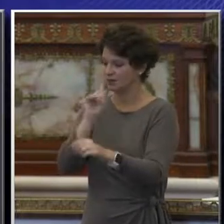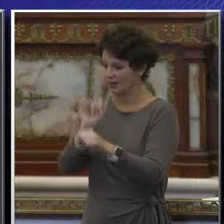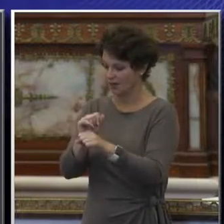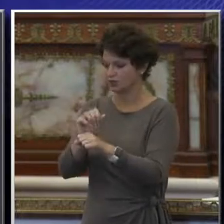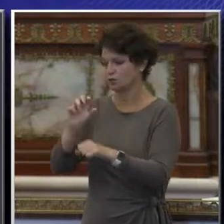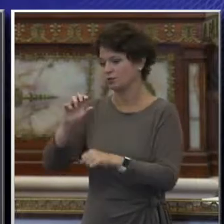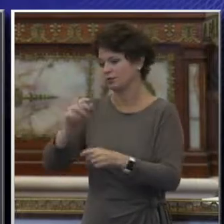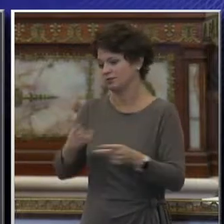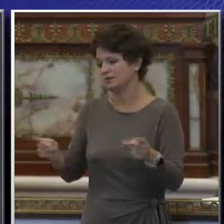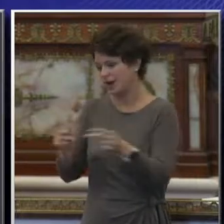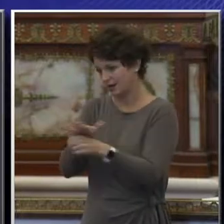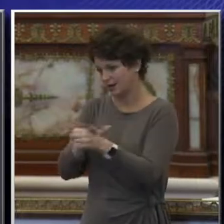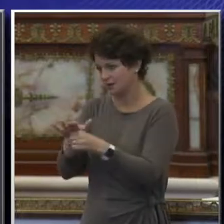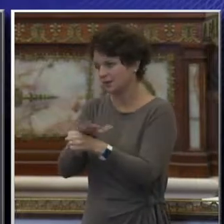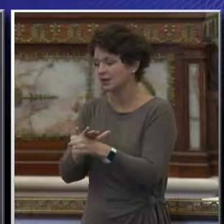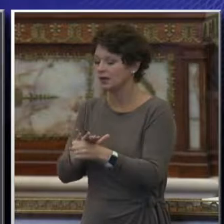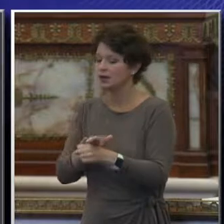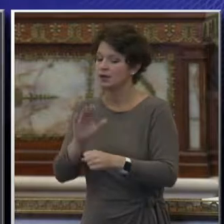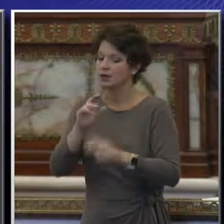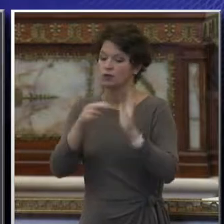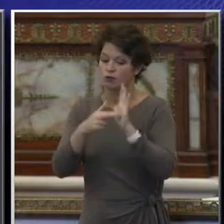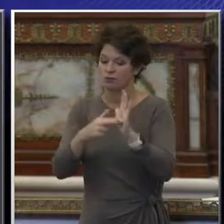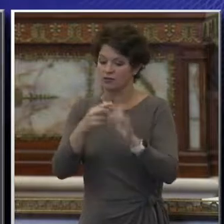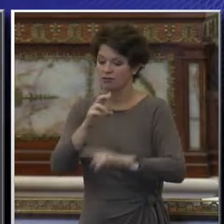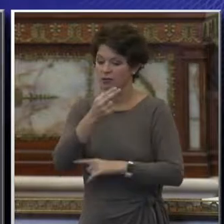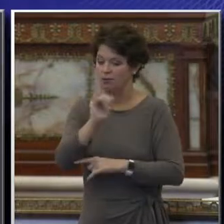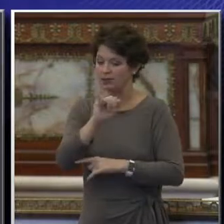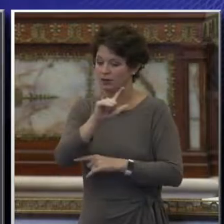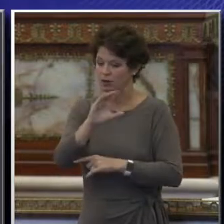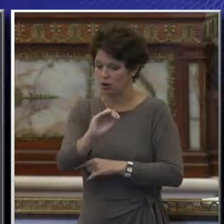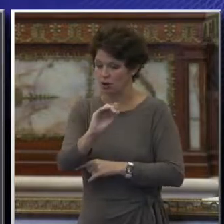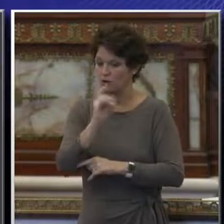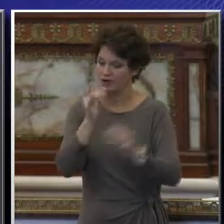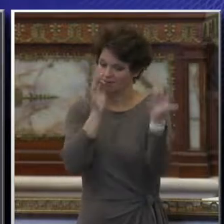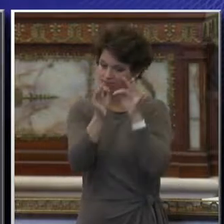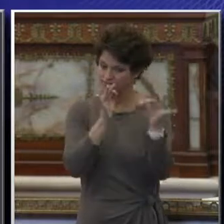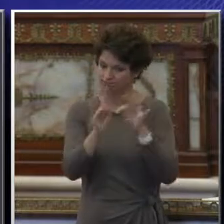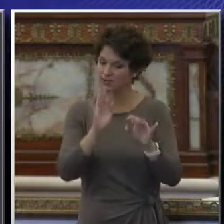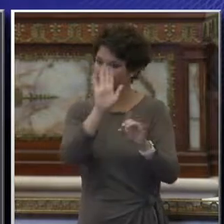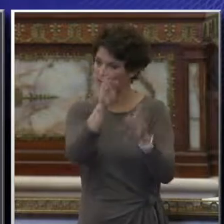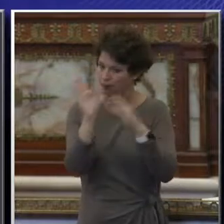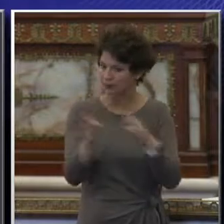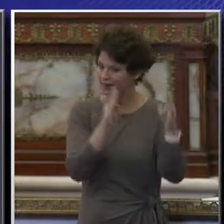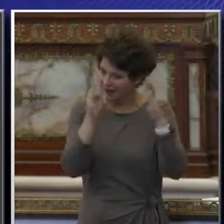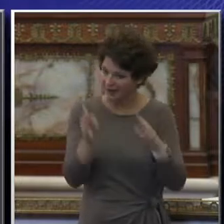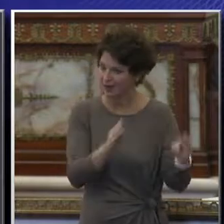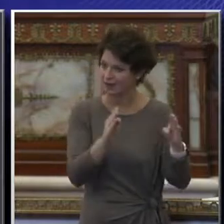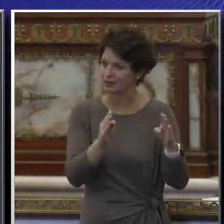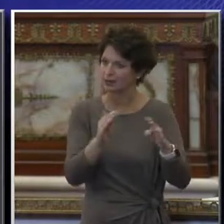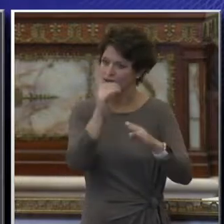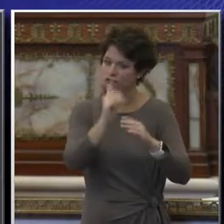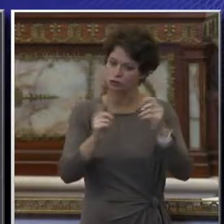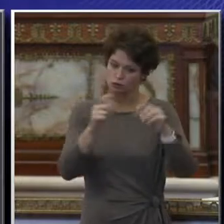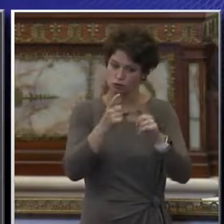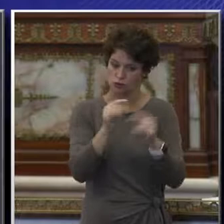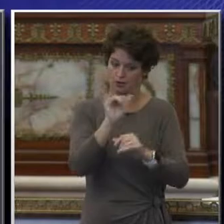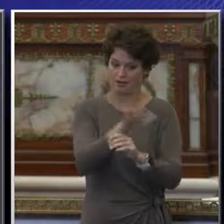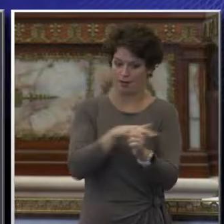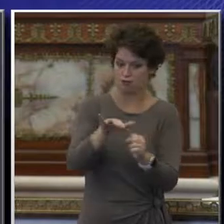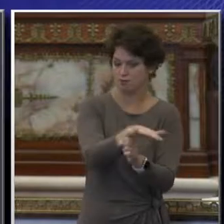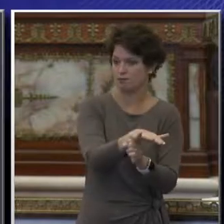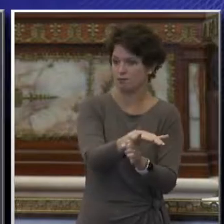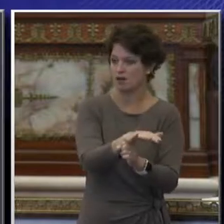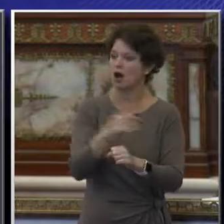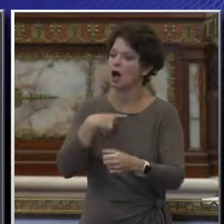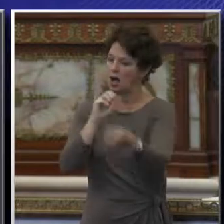site. And representative from the Hilco can give an overview on what their plans are for the particular site. I'm